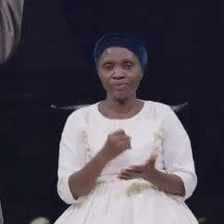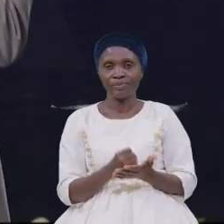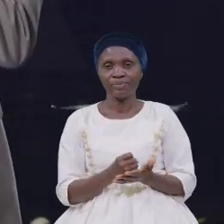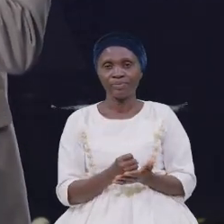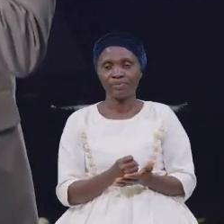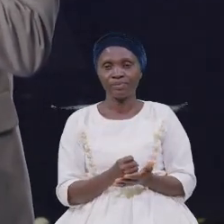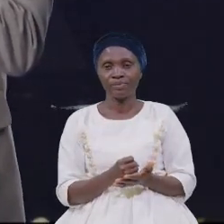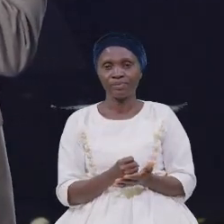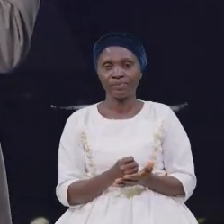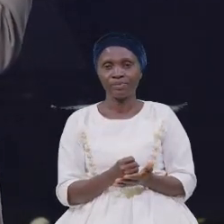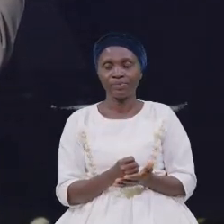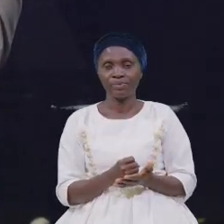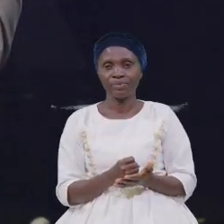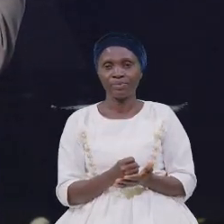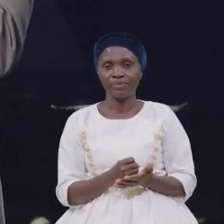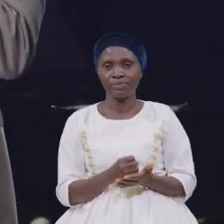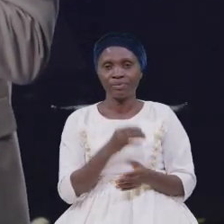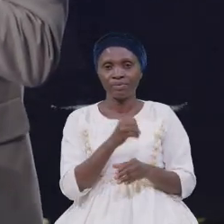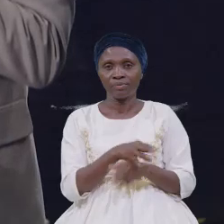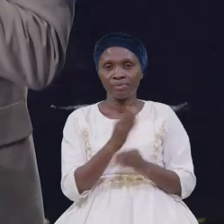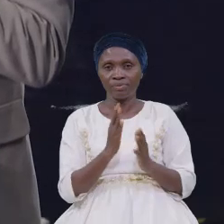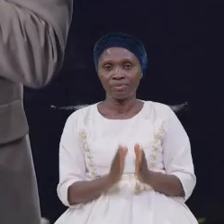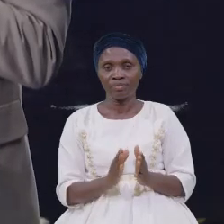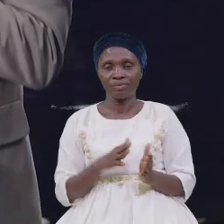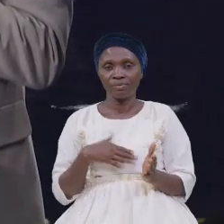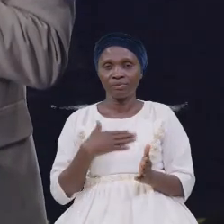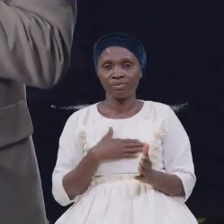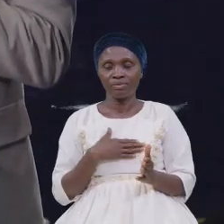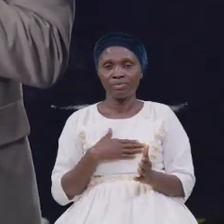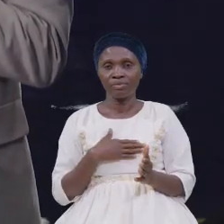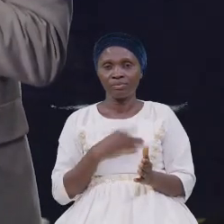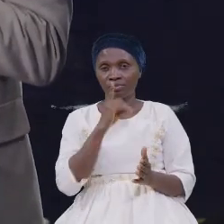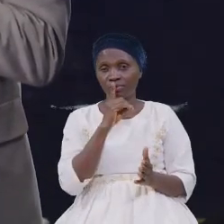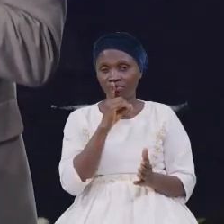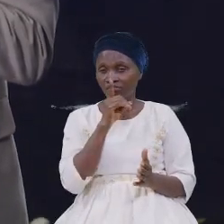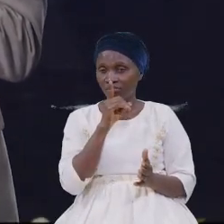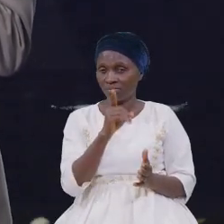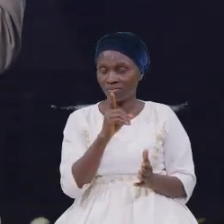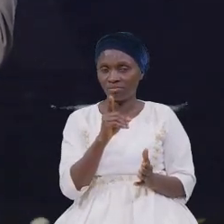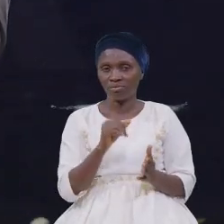Counselors, please make sure you move round.